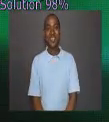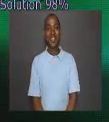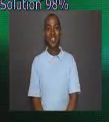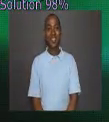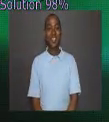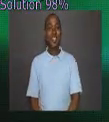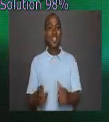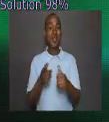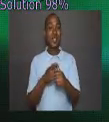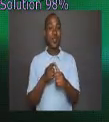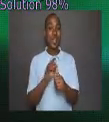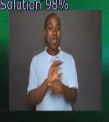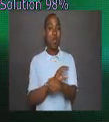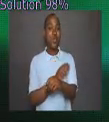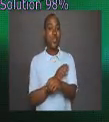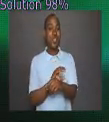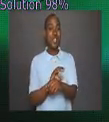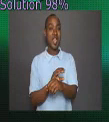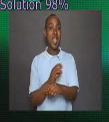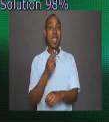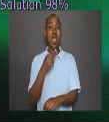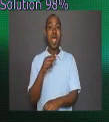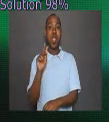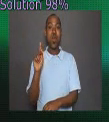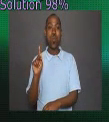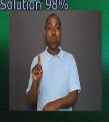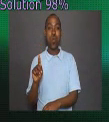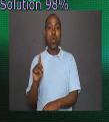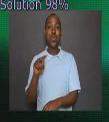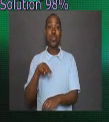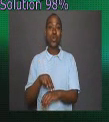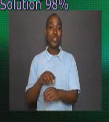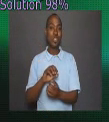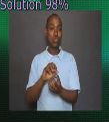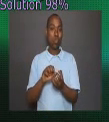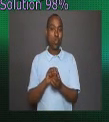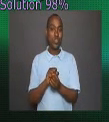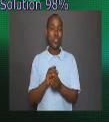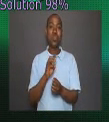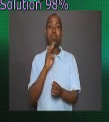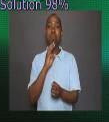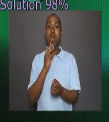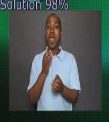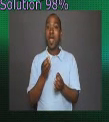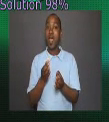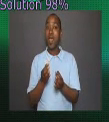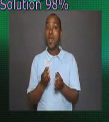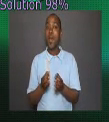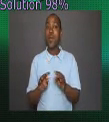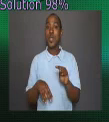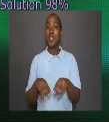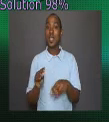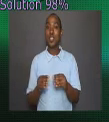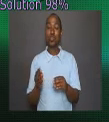The first cell is in a hypotonic solution, and water moves into the cell